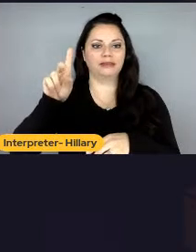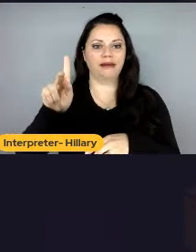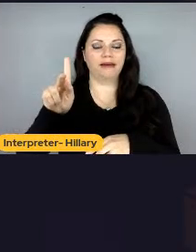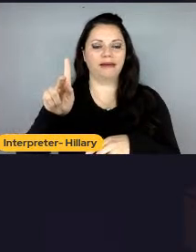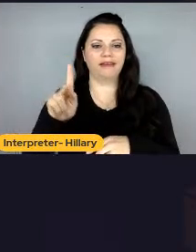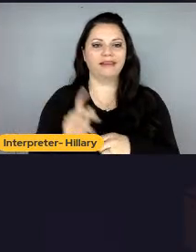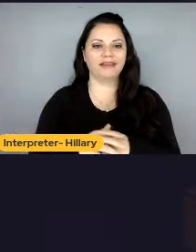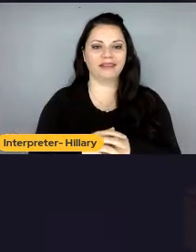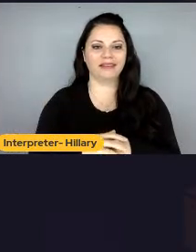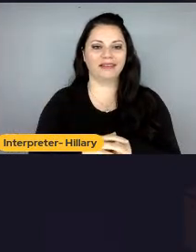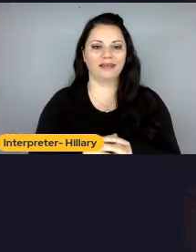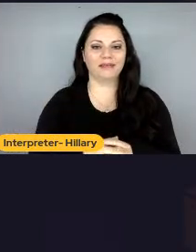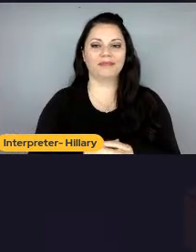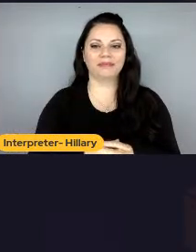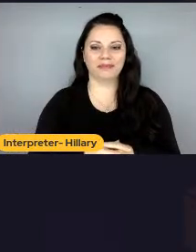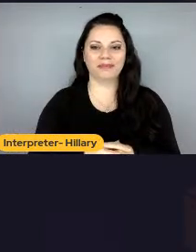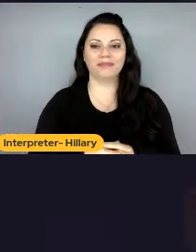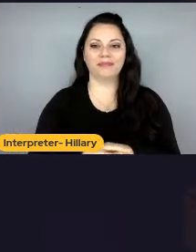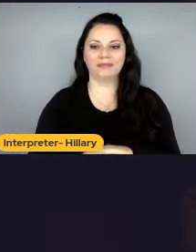CDK,